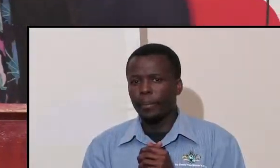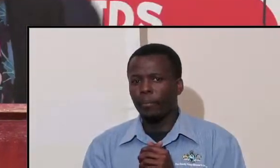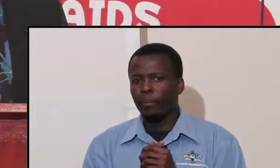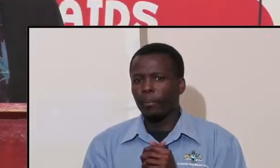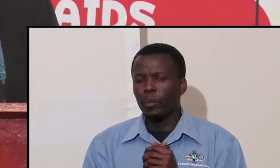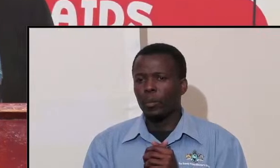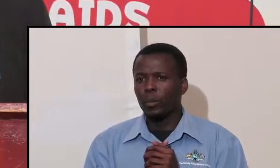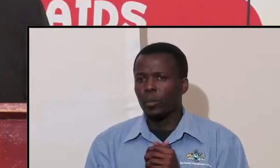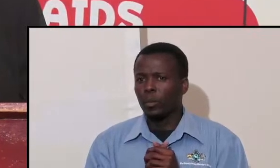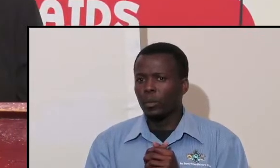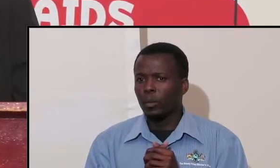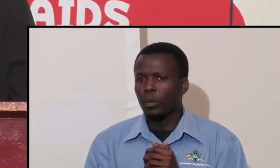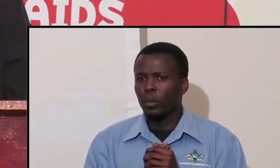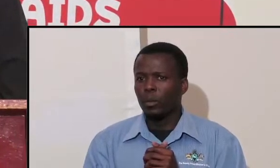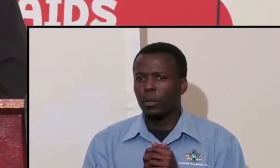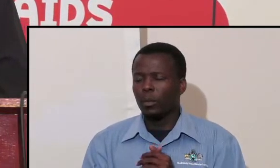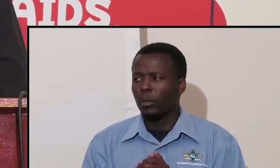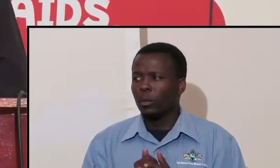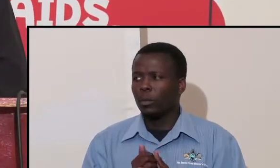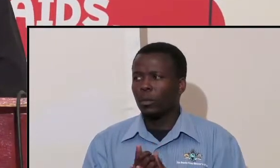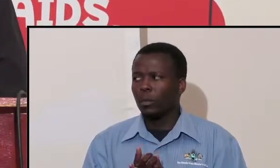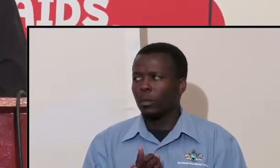Excellency.